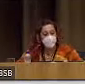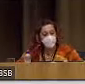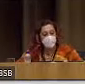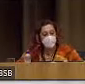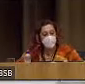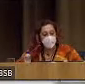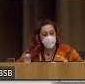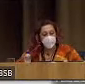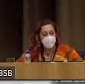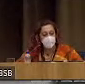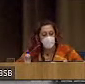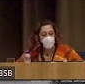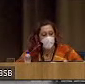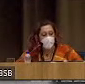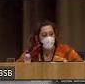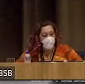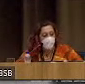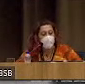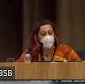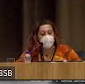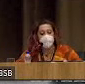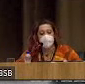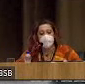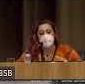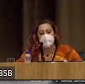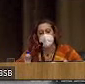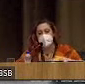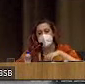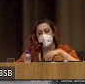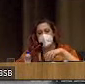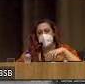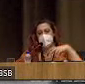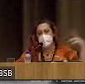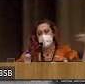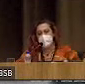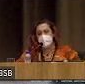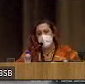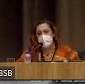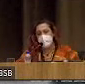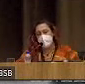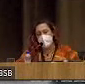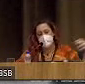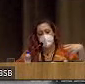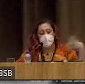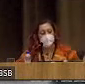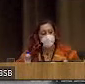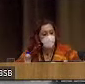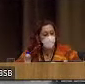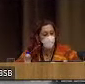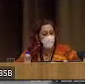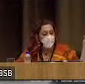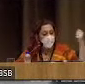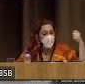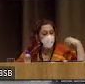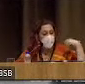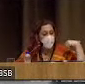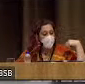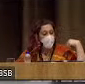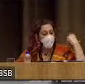help. The same year, 2021, I call attention to the number of